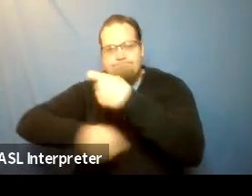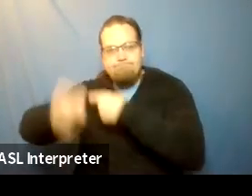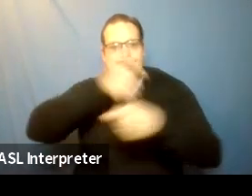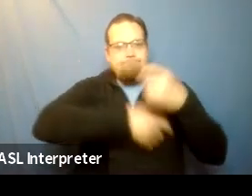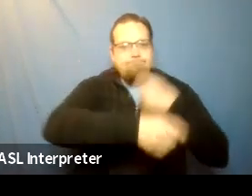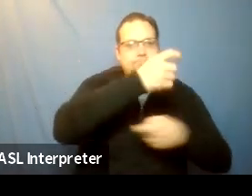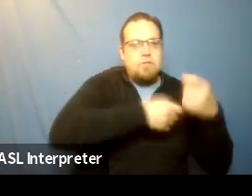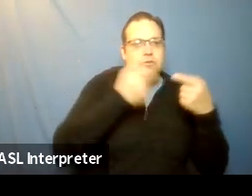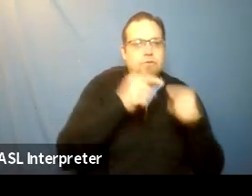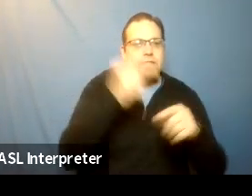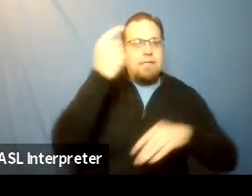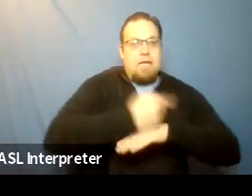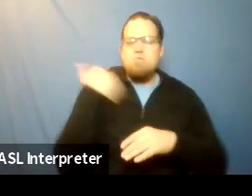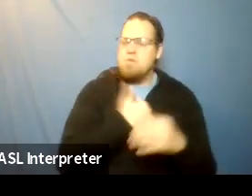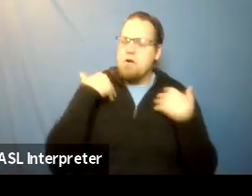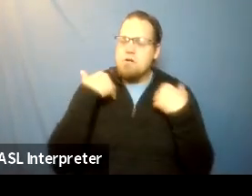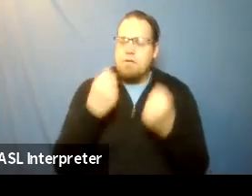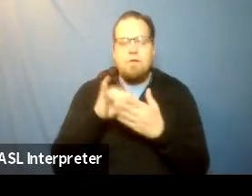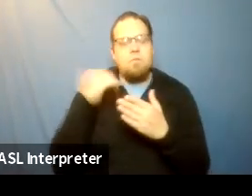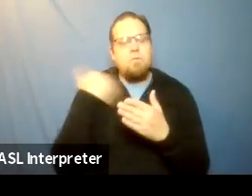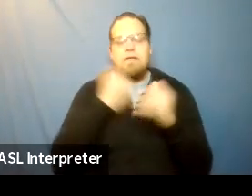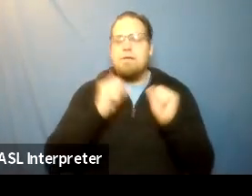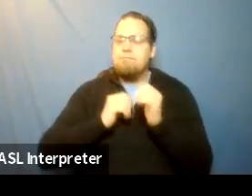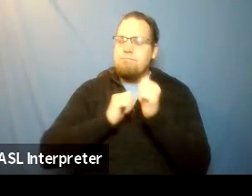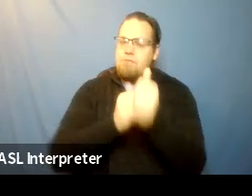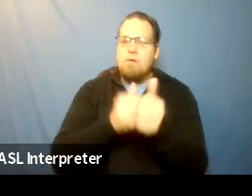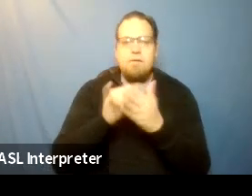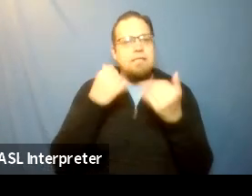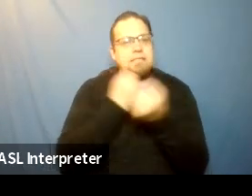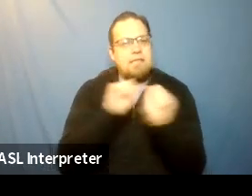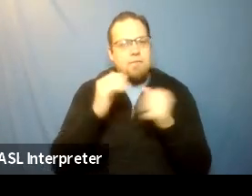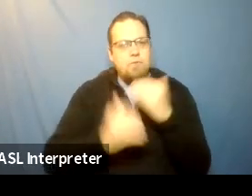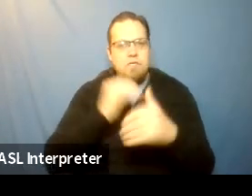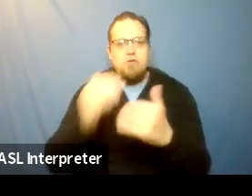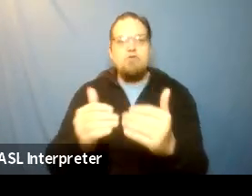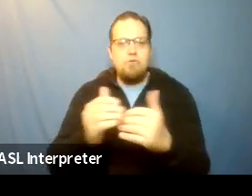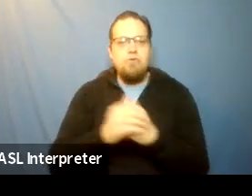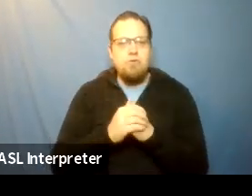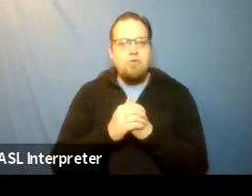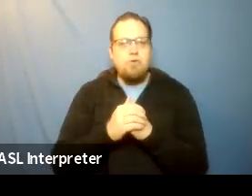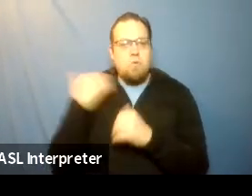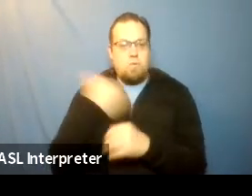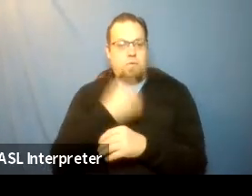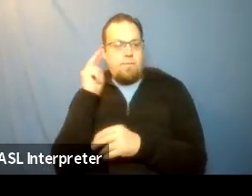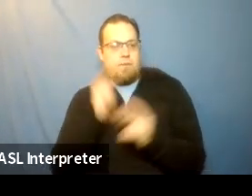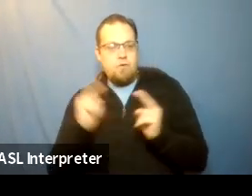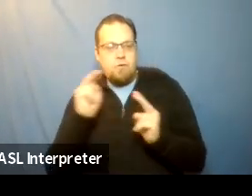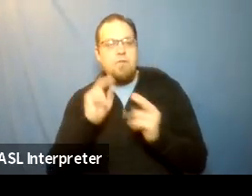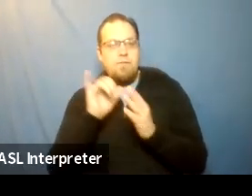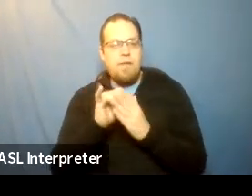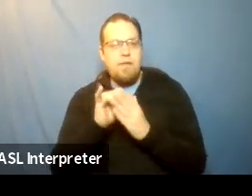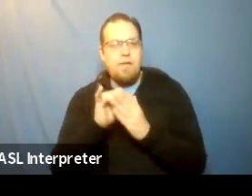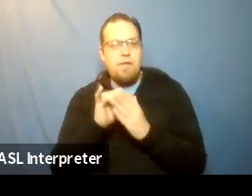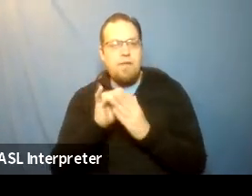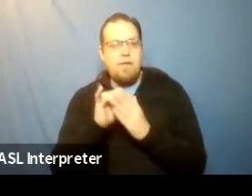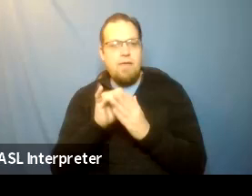really confident, as I mentioned before, that we can follow all of those safety procedures. We monitor that. There's new guidance that came out